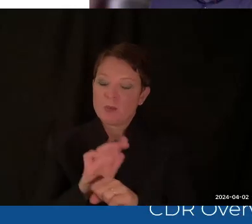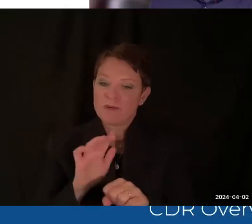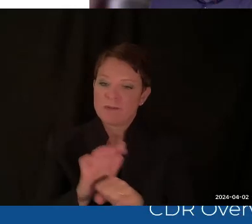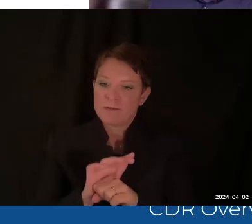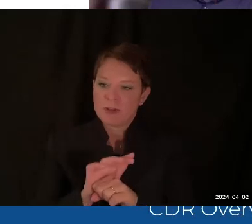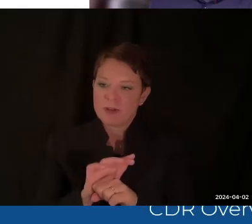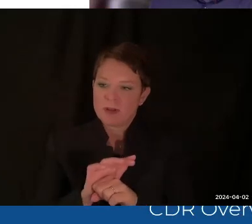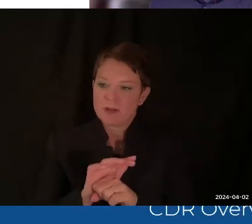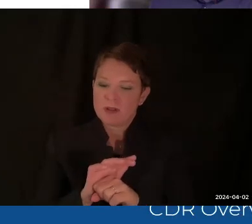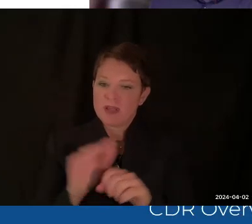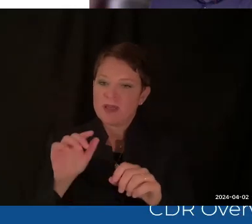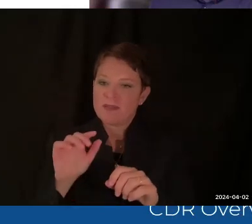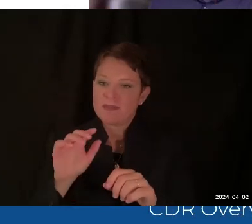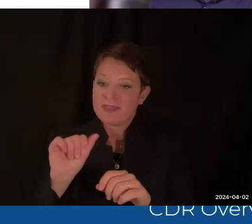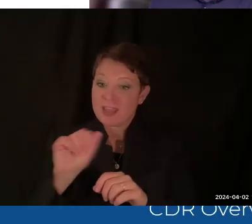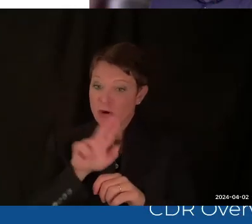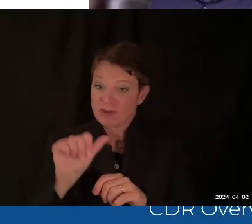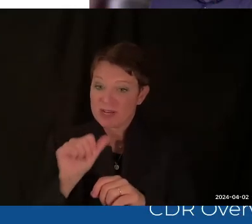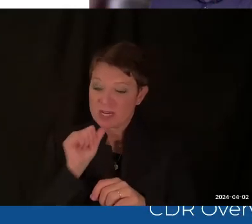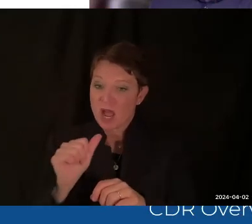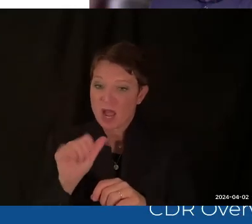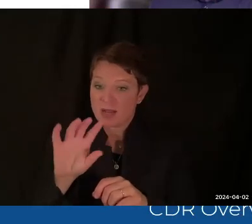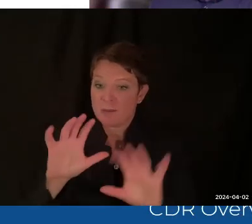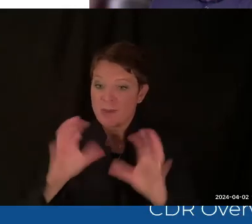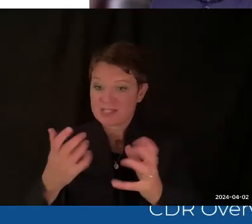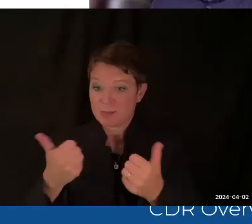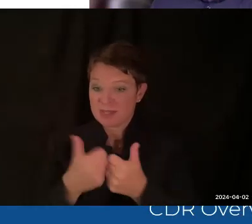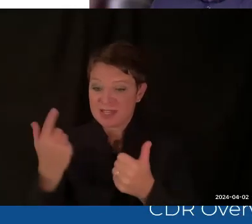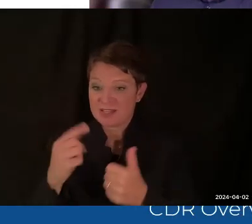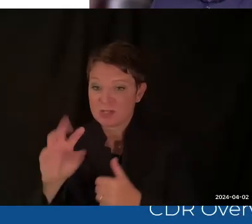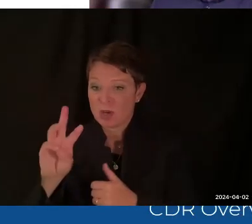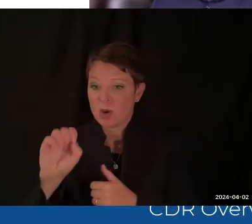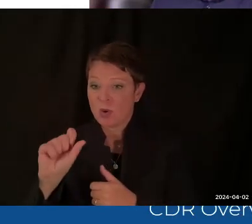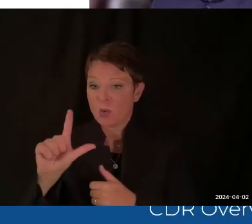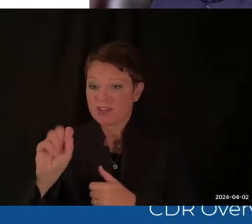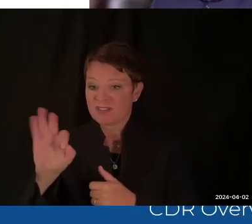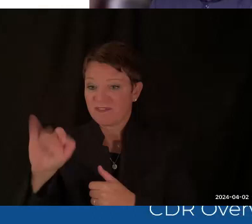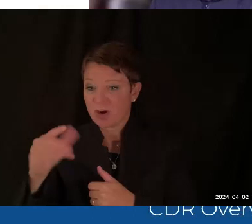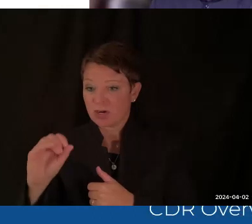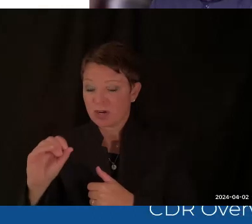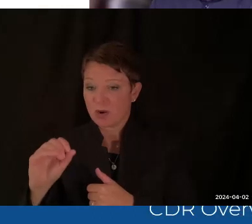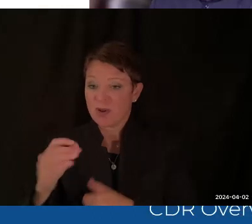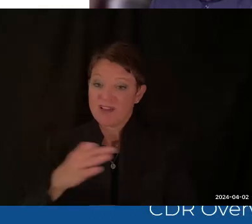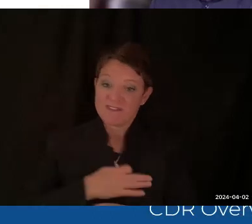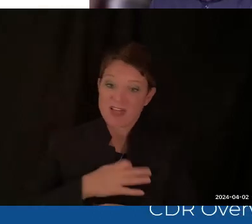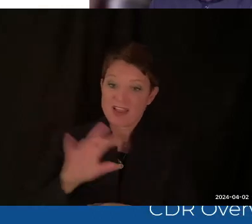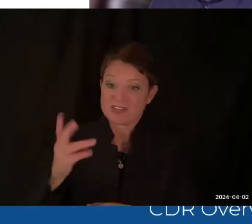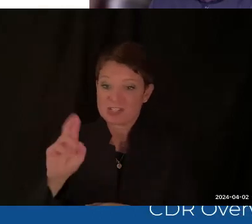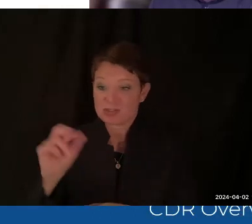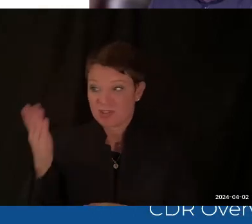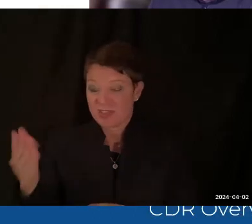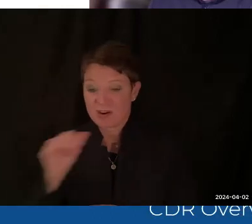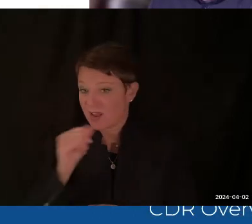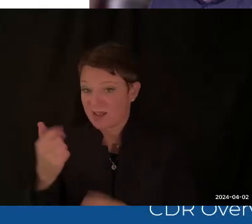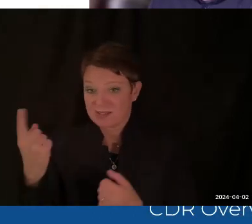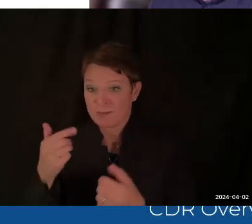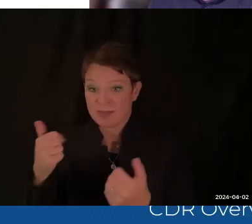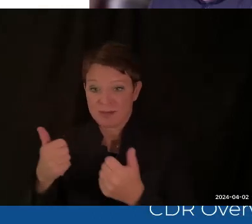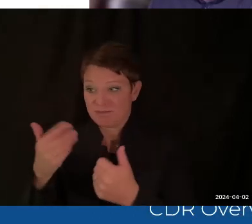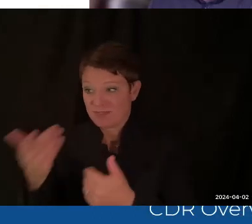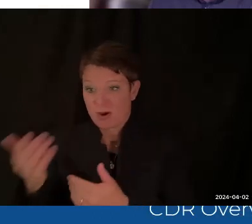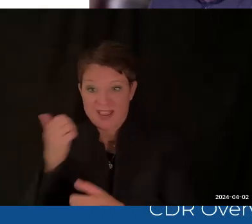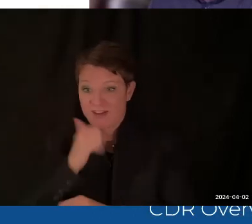on non-Sixers game days. Seems like they can't fill the Wells Fargo despite the Flyers and the Sixers playing there. And we have